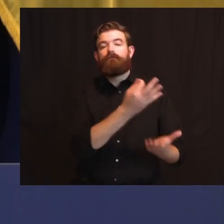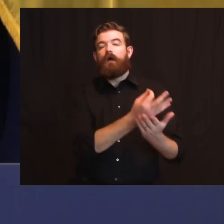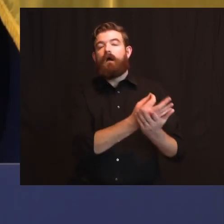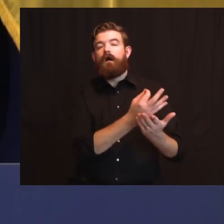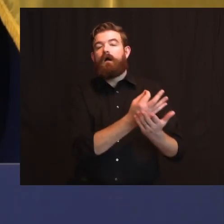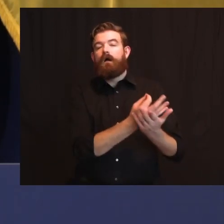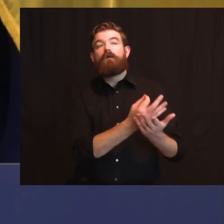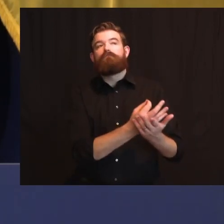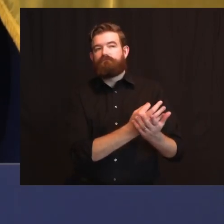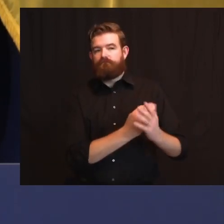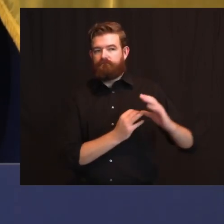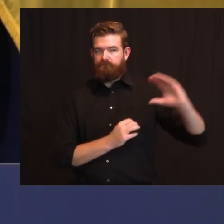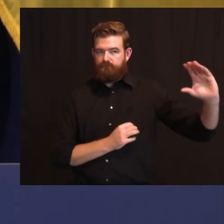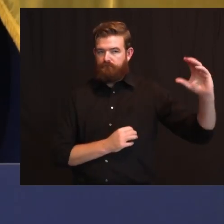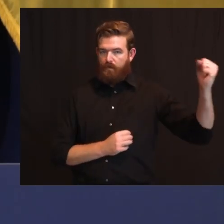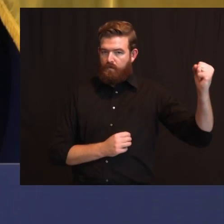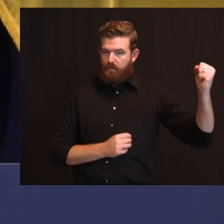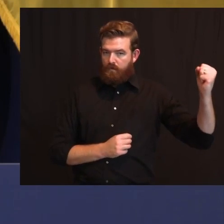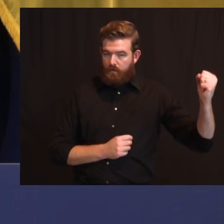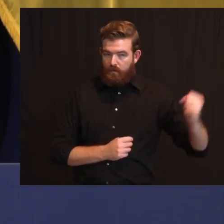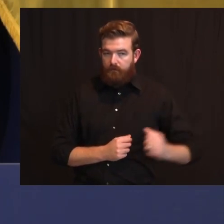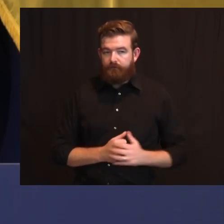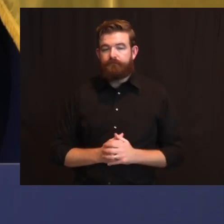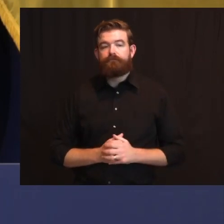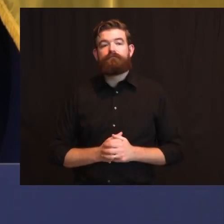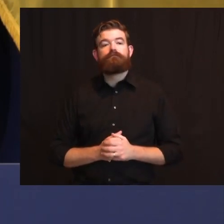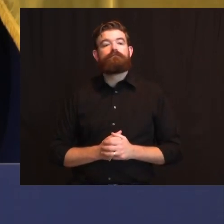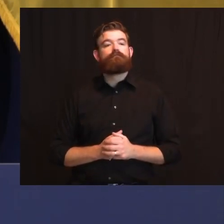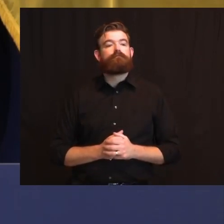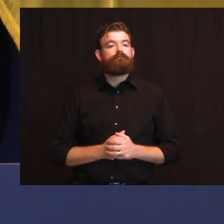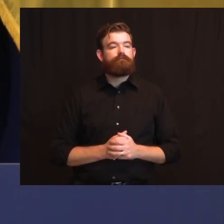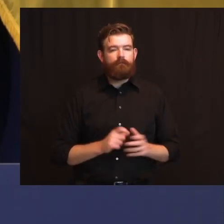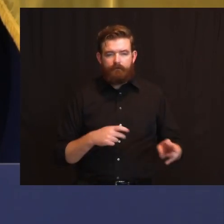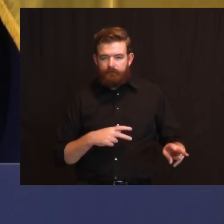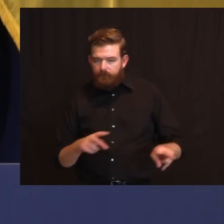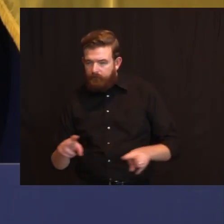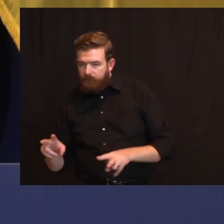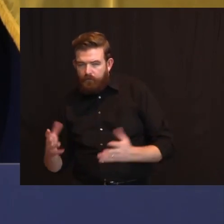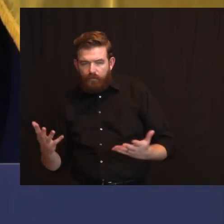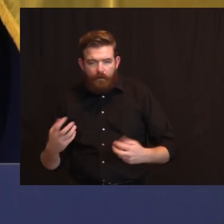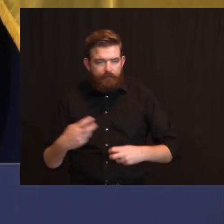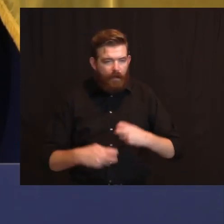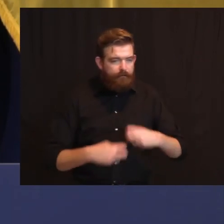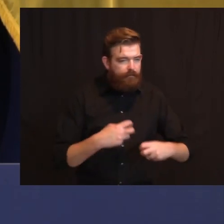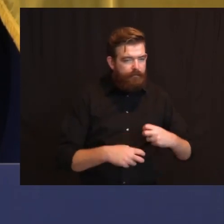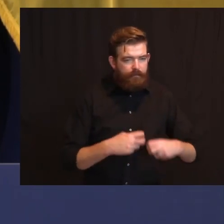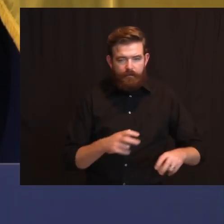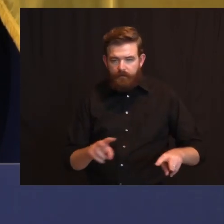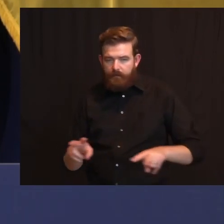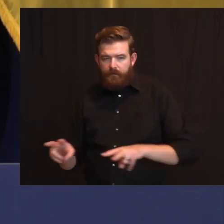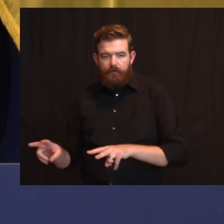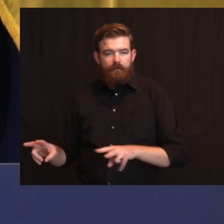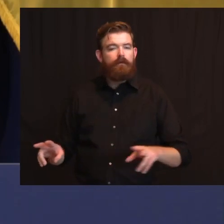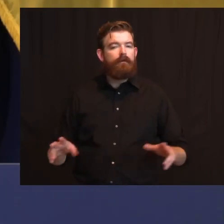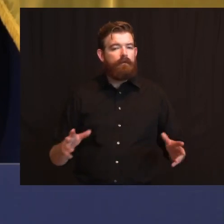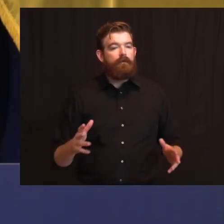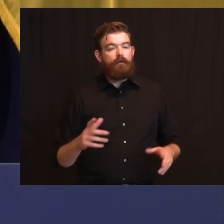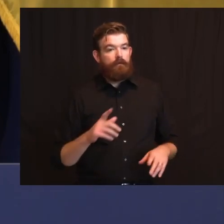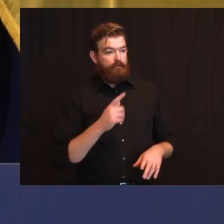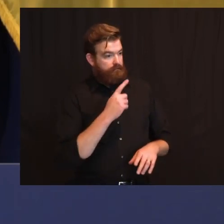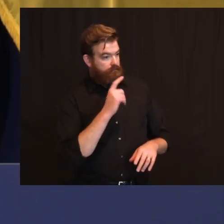se in the numerator in one of those categories than it is about what are you doing about building the entirety of the community. What's your